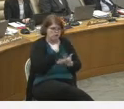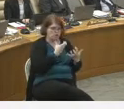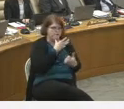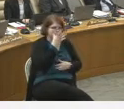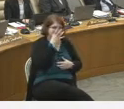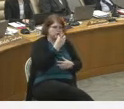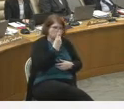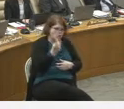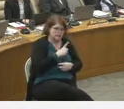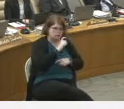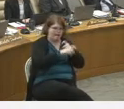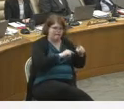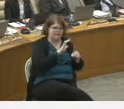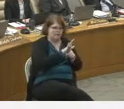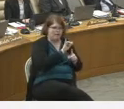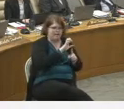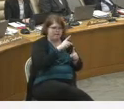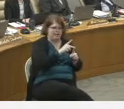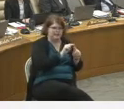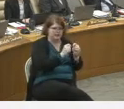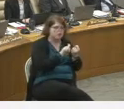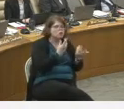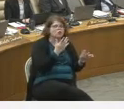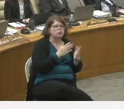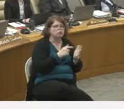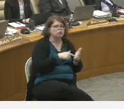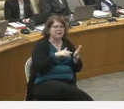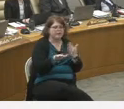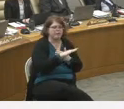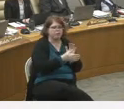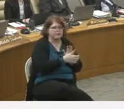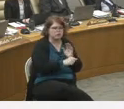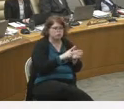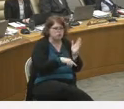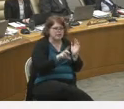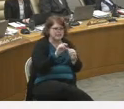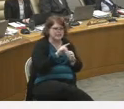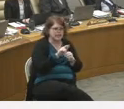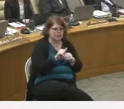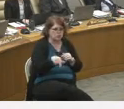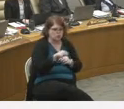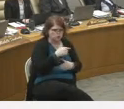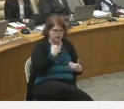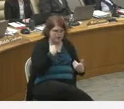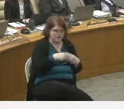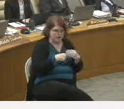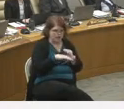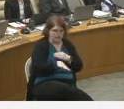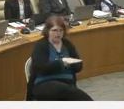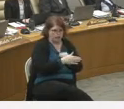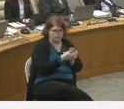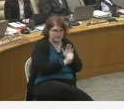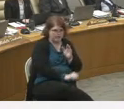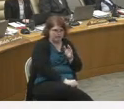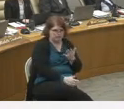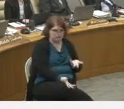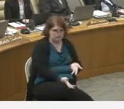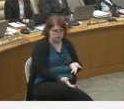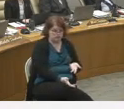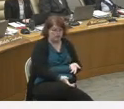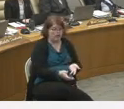state to ask their IEP team show me their skills what data do you have and and I think really the the